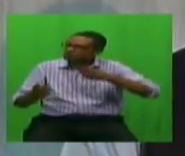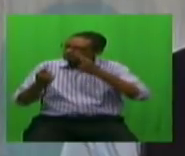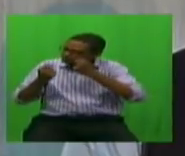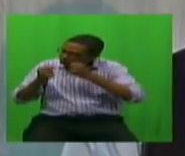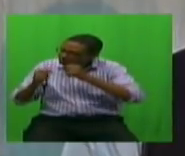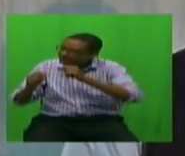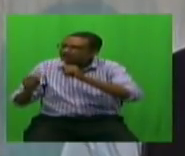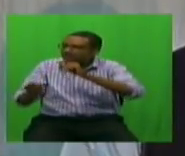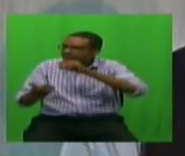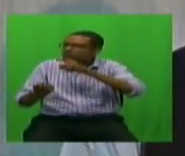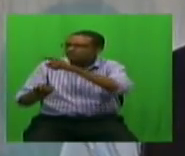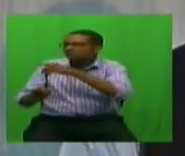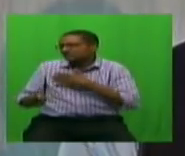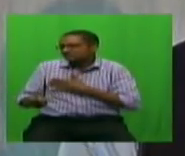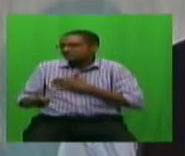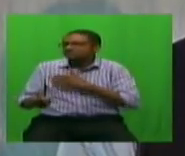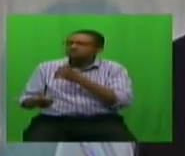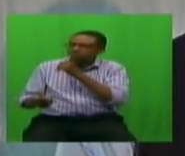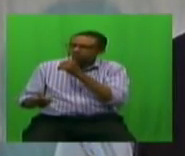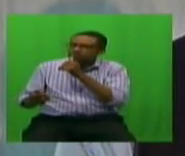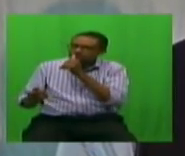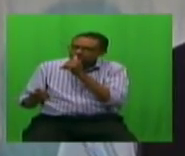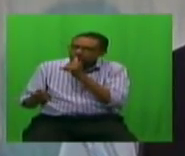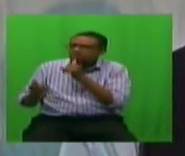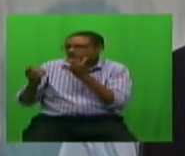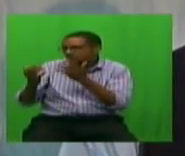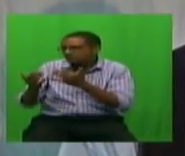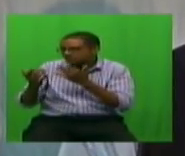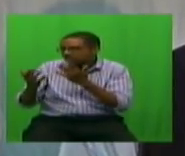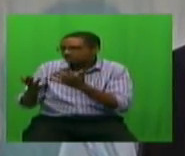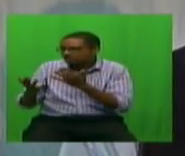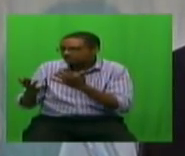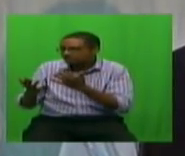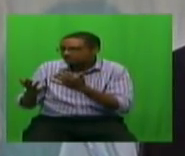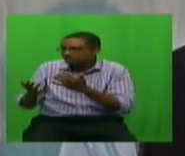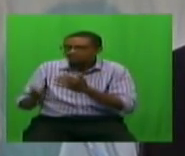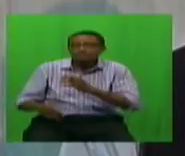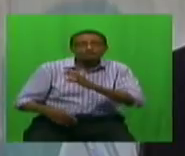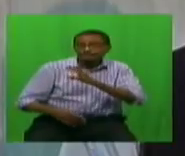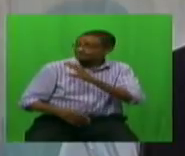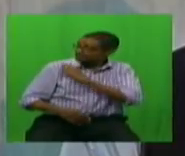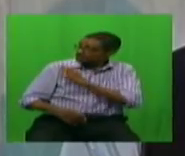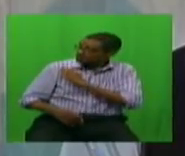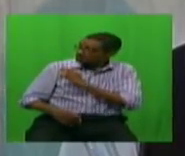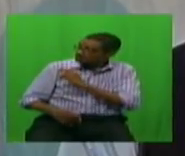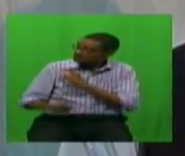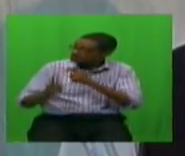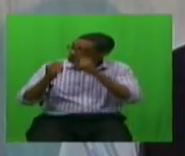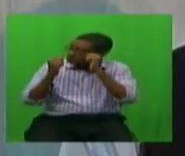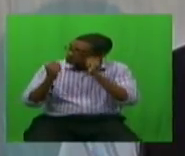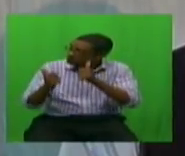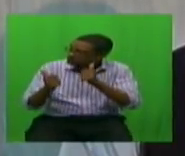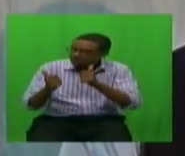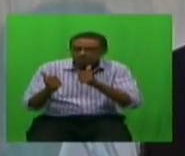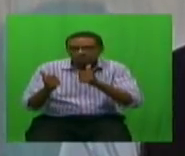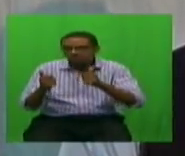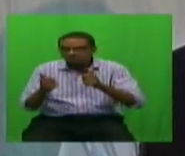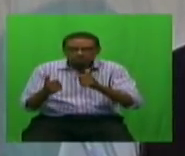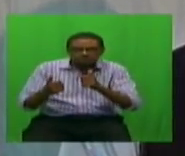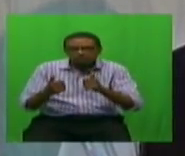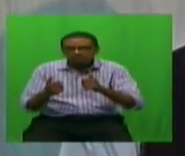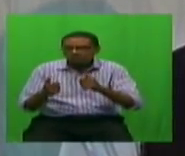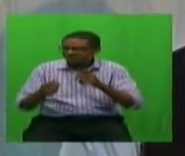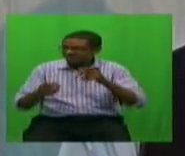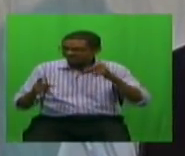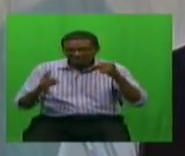Let that happen. So that's what the incident was. But the police were very quick in dealing with it. There was no untoward incident, no